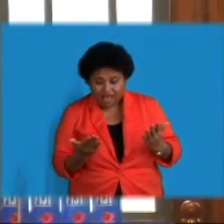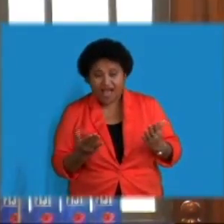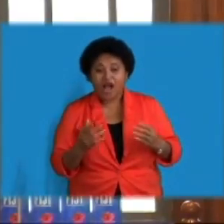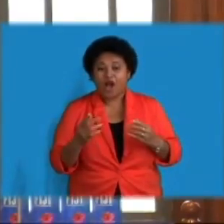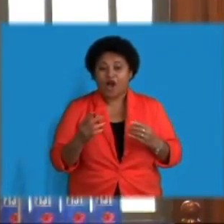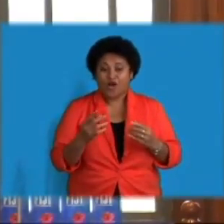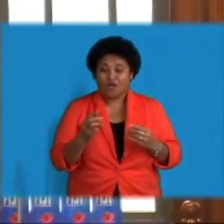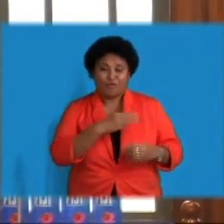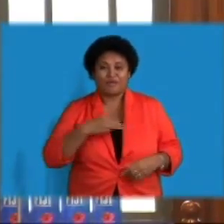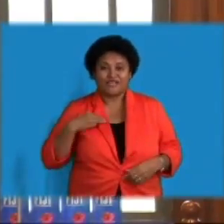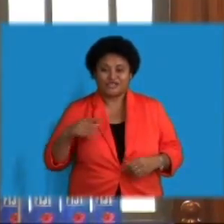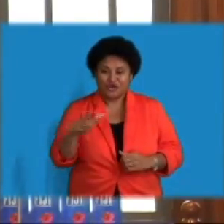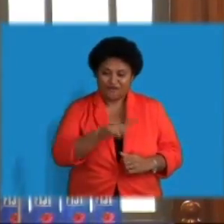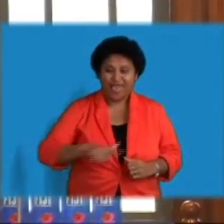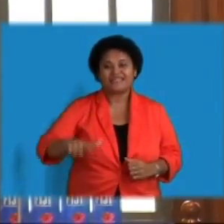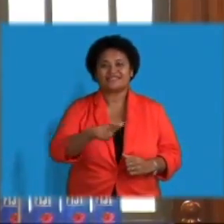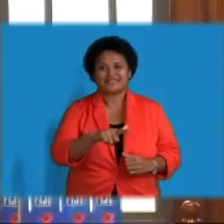Lands.